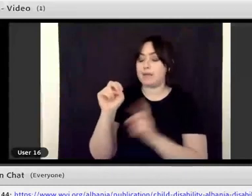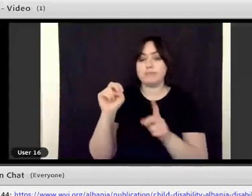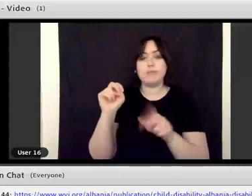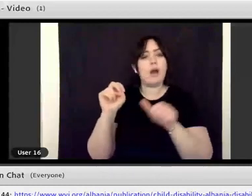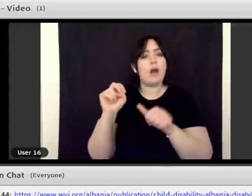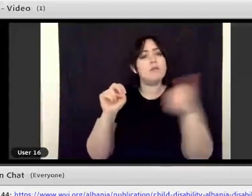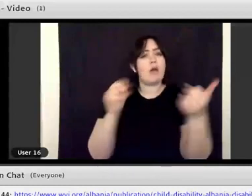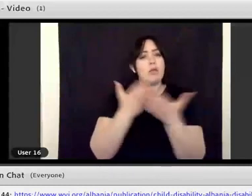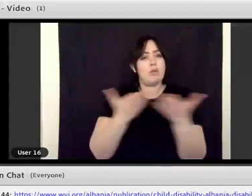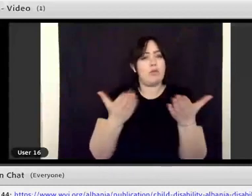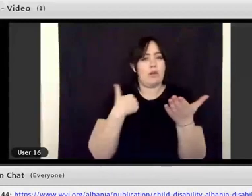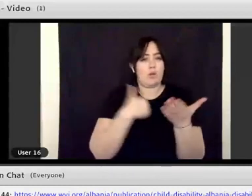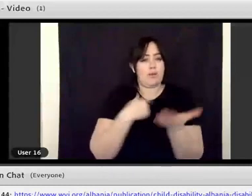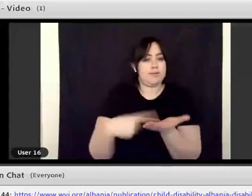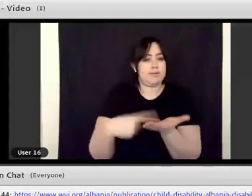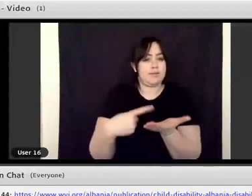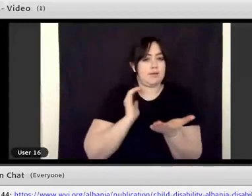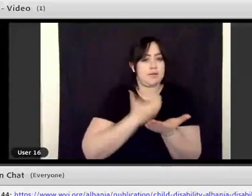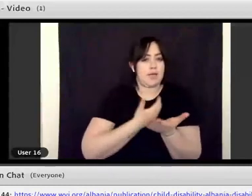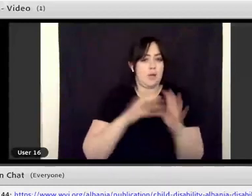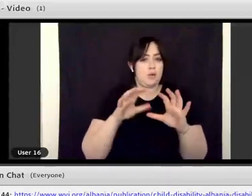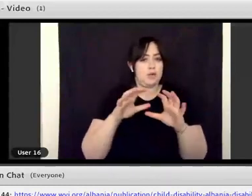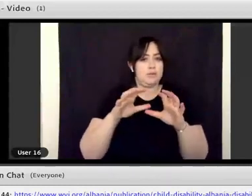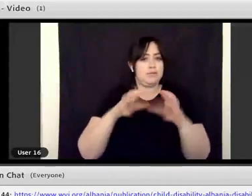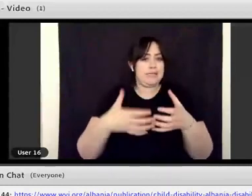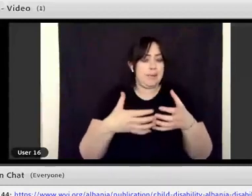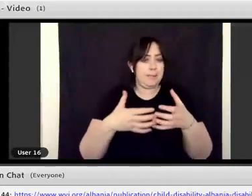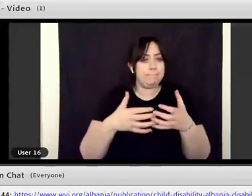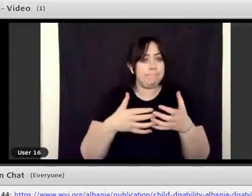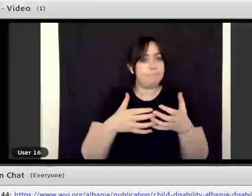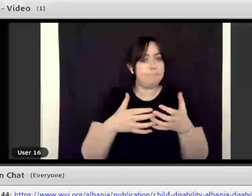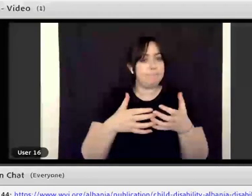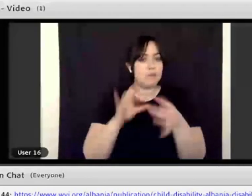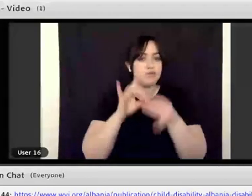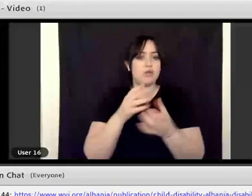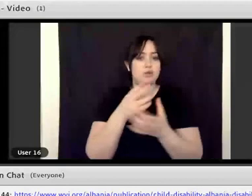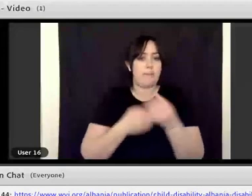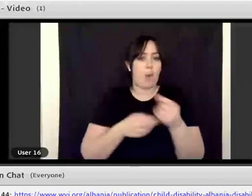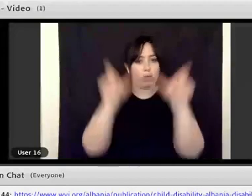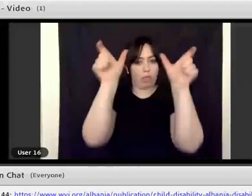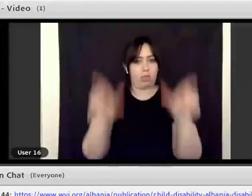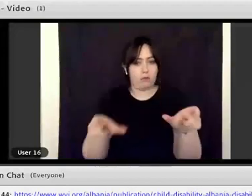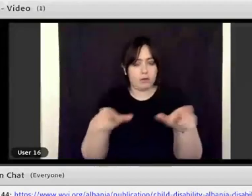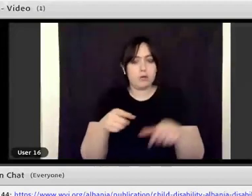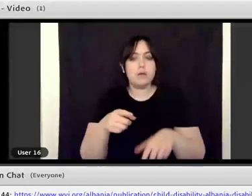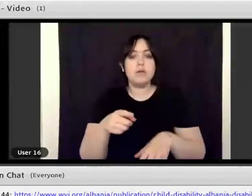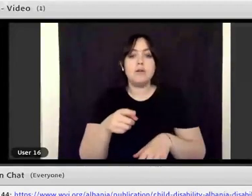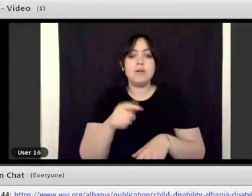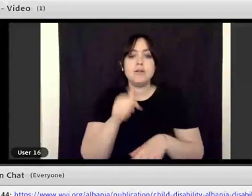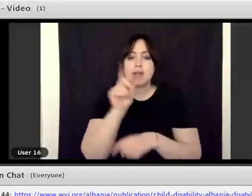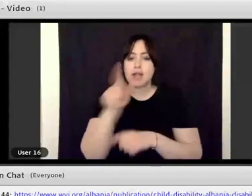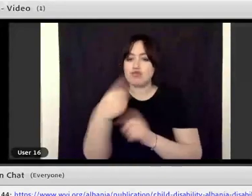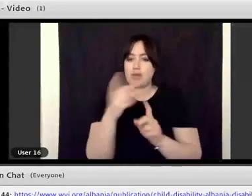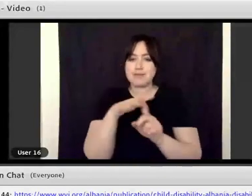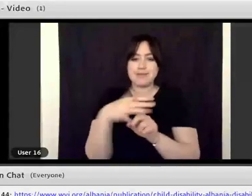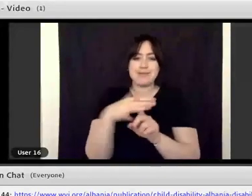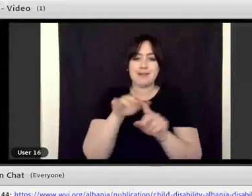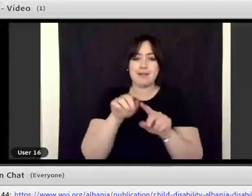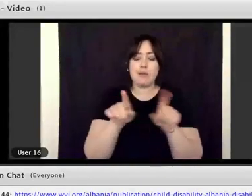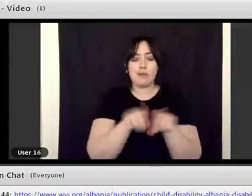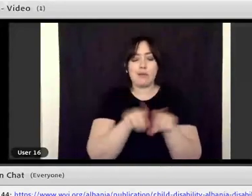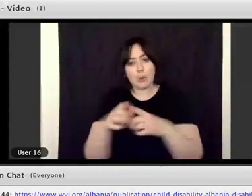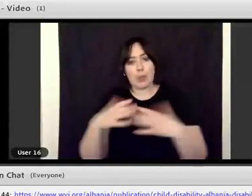that I think pertains to sort of both arms is it's also not about the setting, but also sort of the human support that is